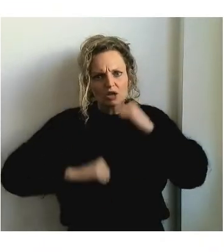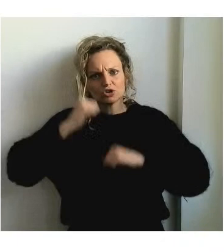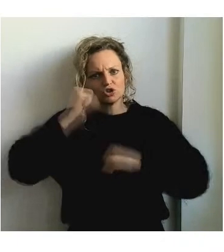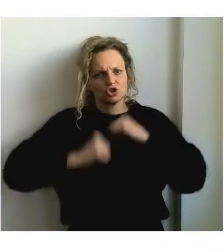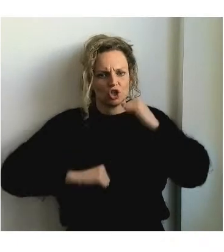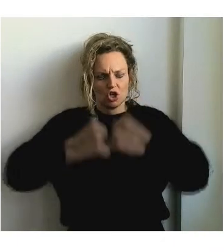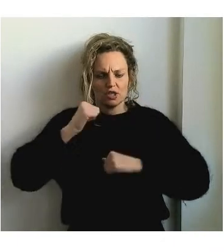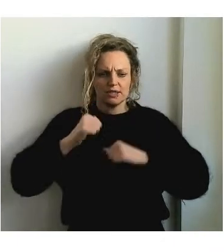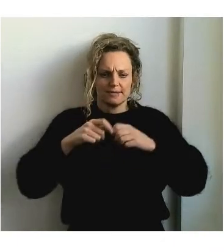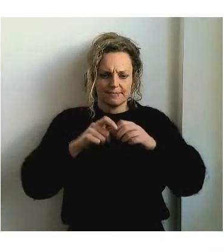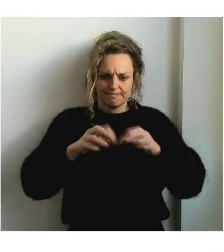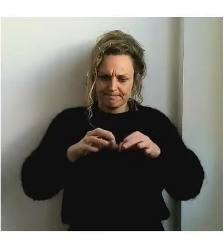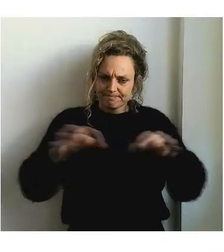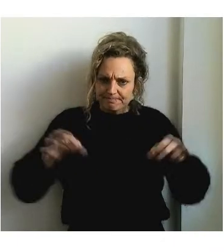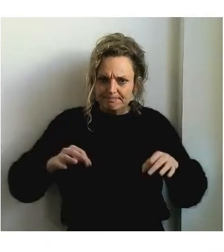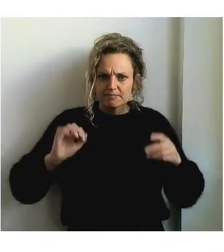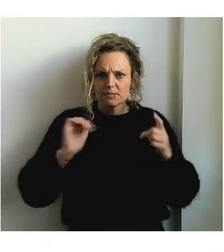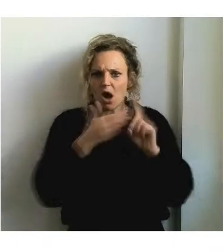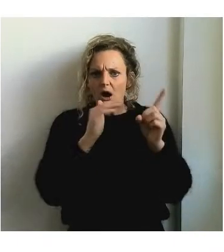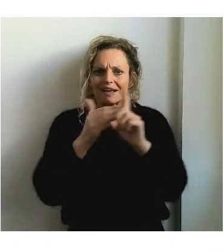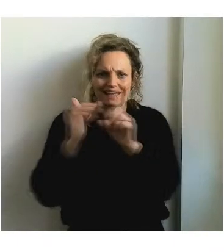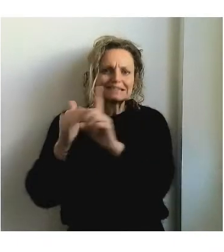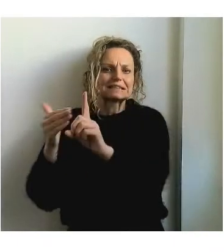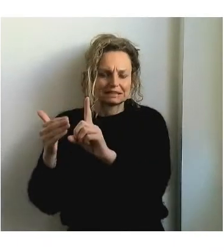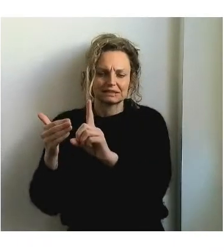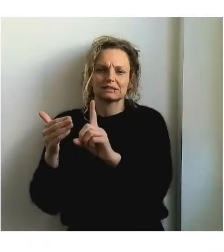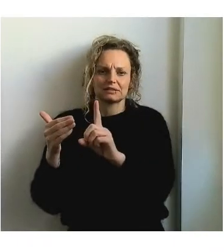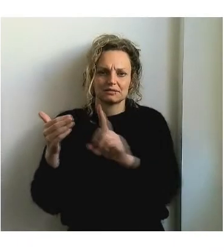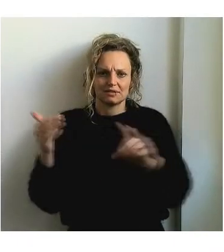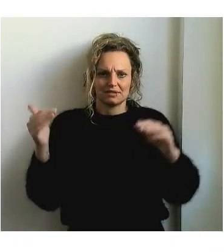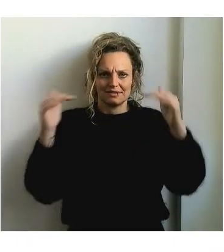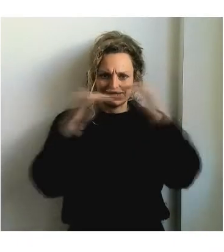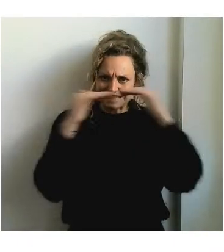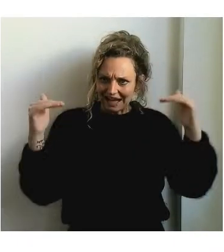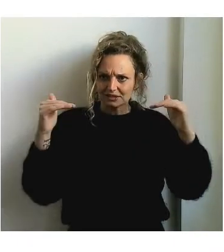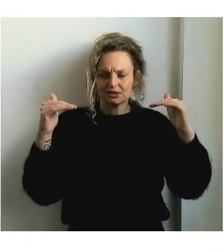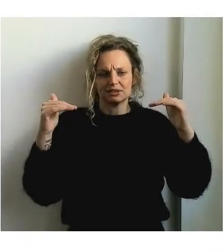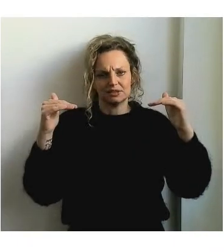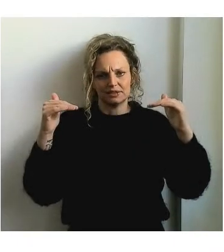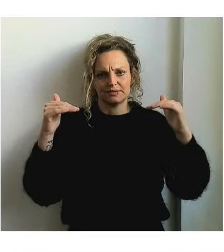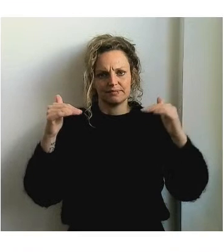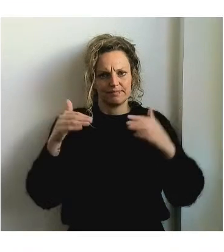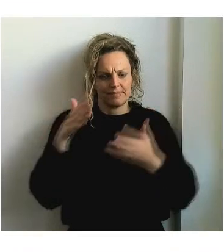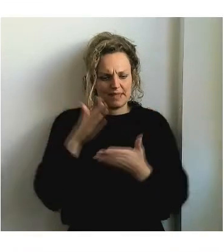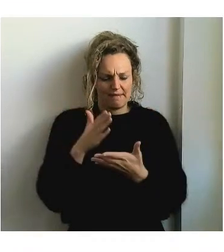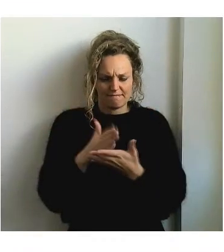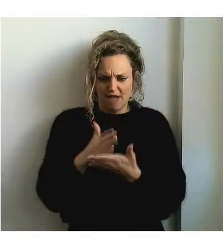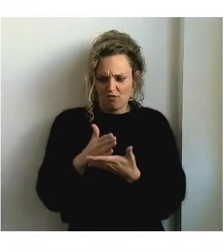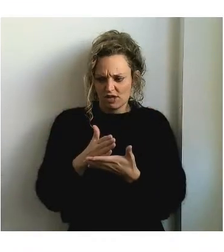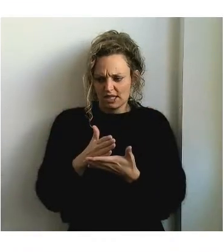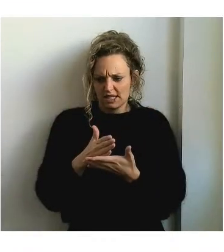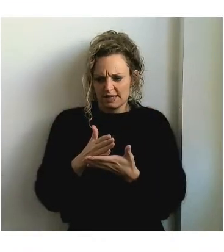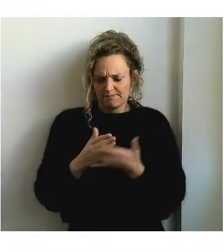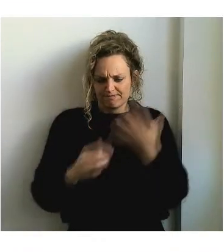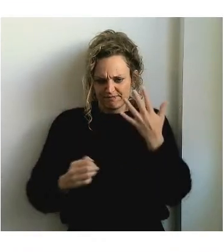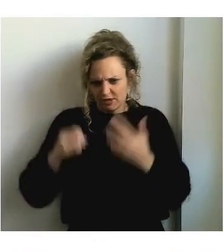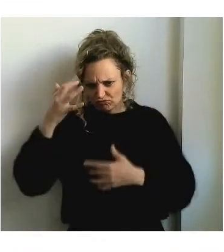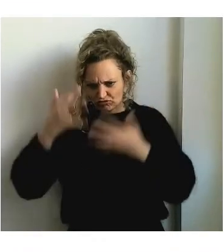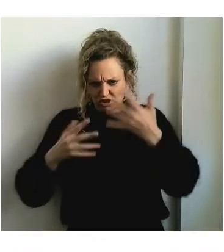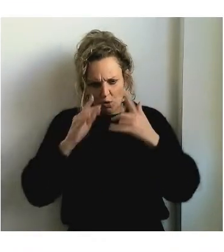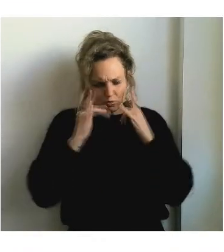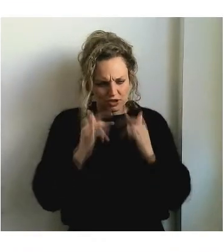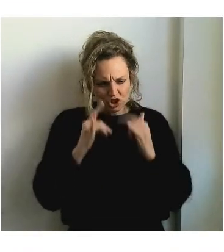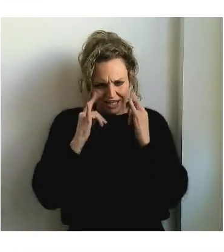benchmarks. And again, like the BDF's Disability Standard benchmark, they're really robust that measure kind of an organisational approach over 10